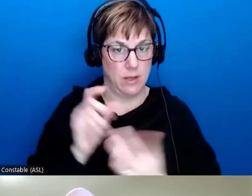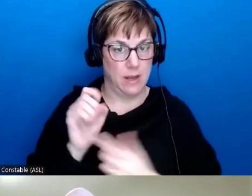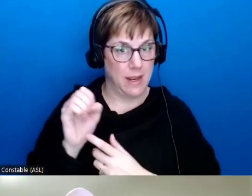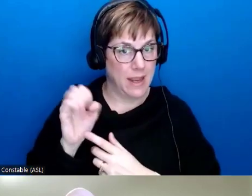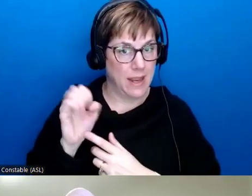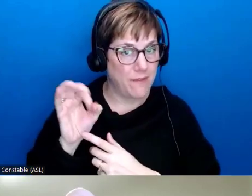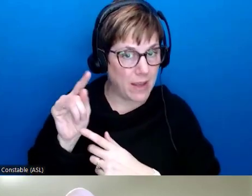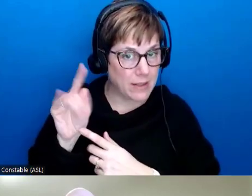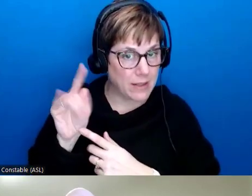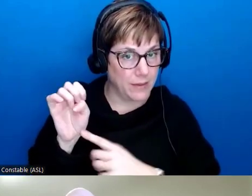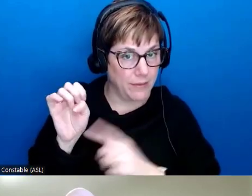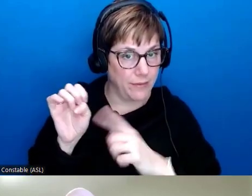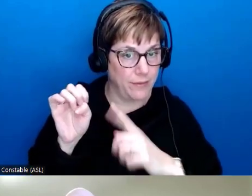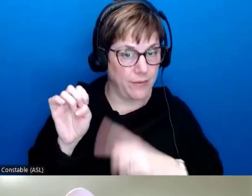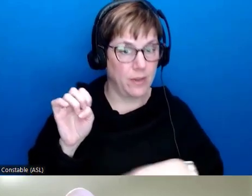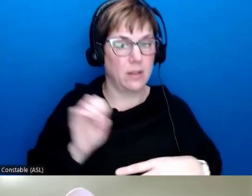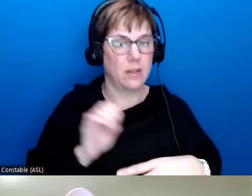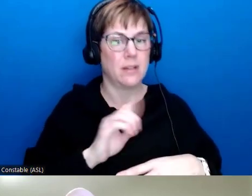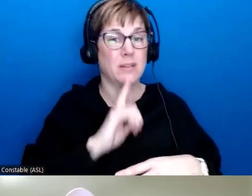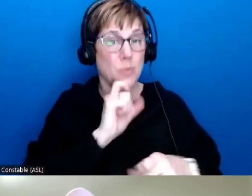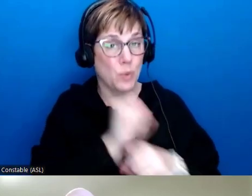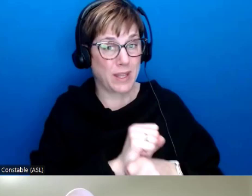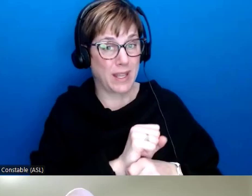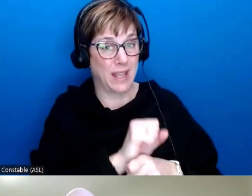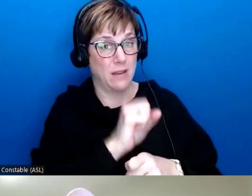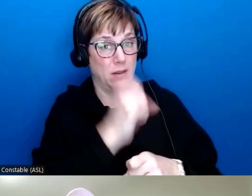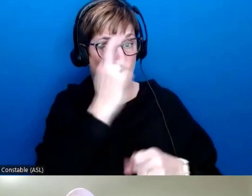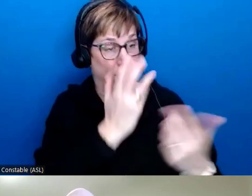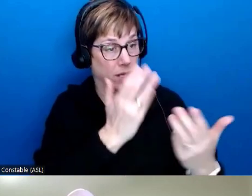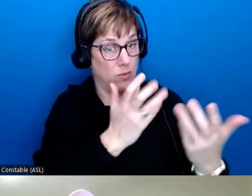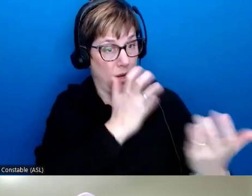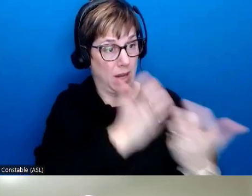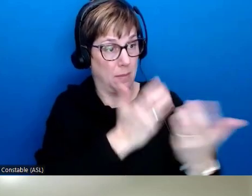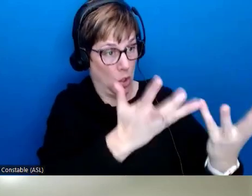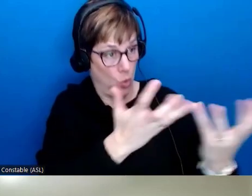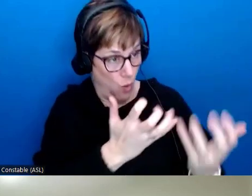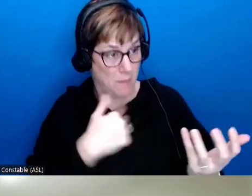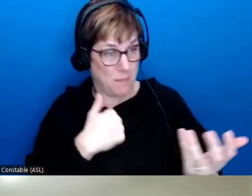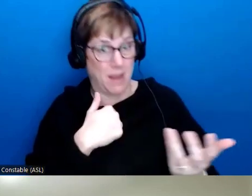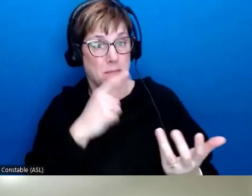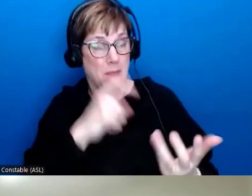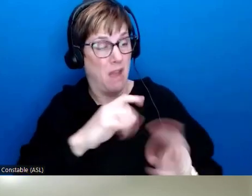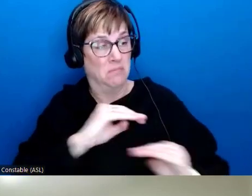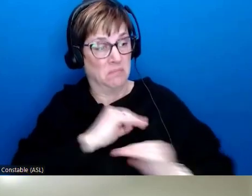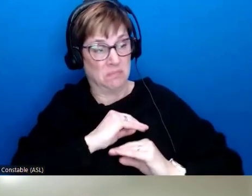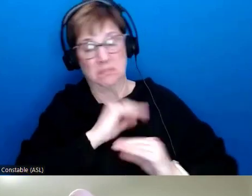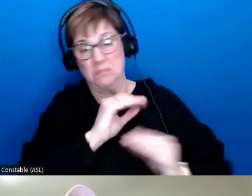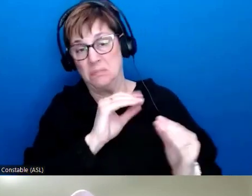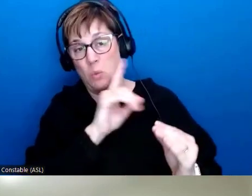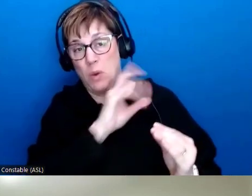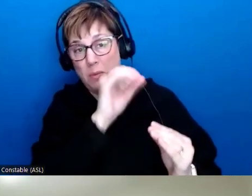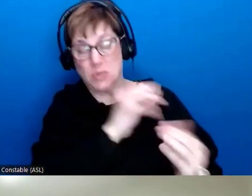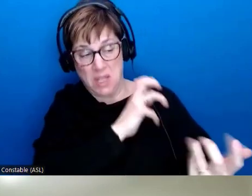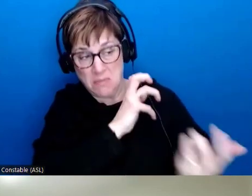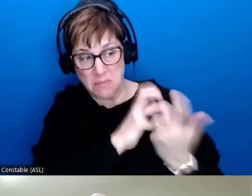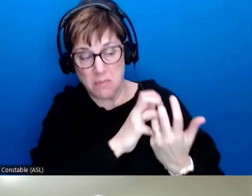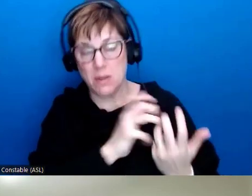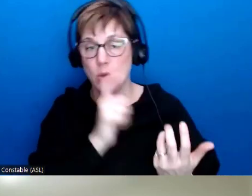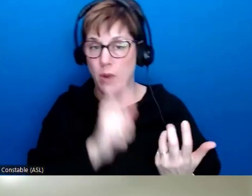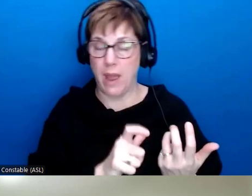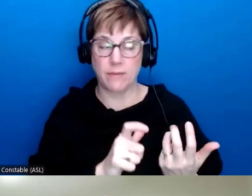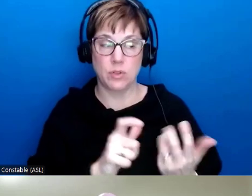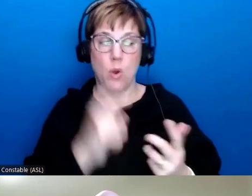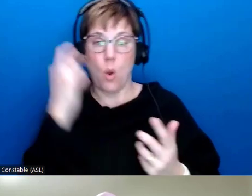might be asking what's effective. Well, an effective accommodation would be, in this case, would be an alternative accommodation. So it's not the one that the